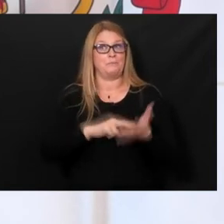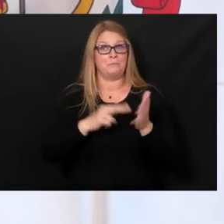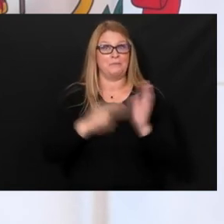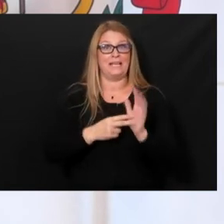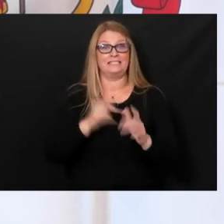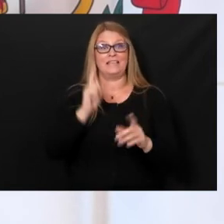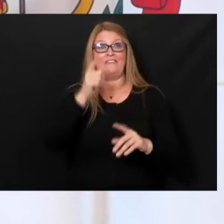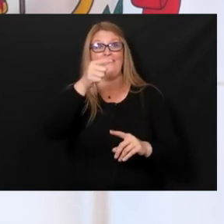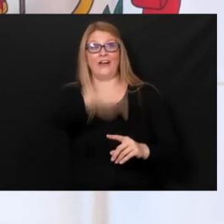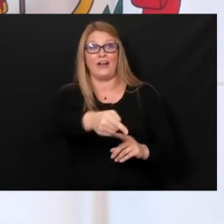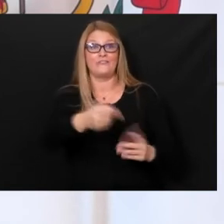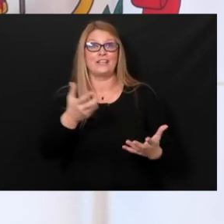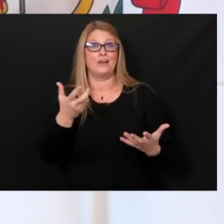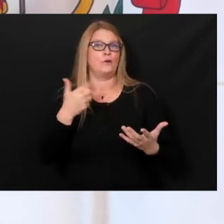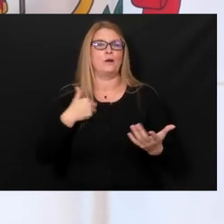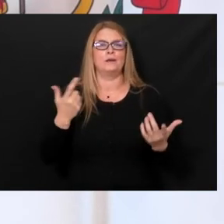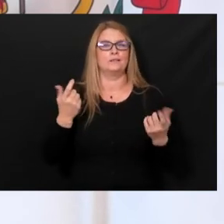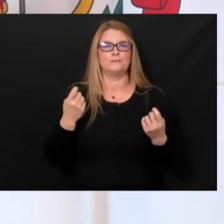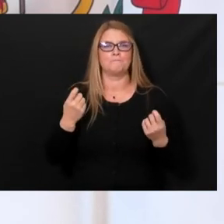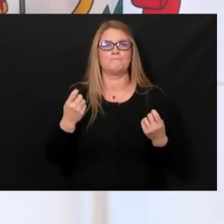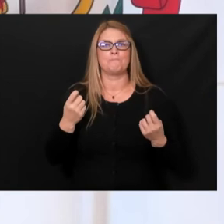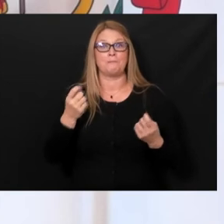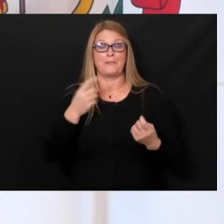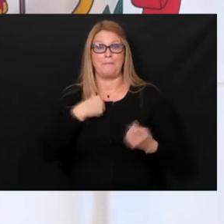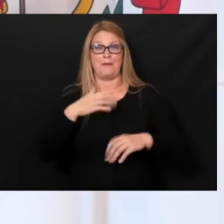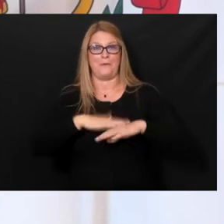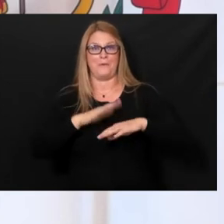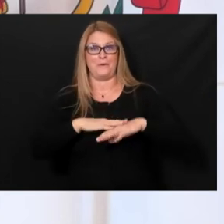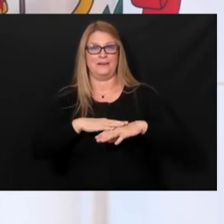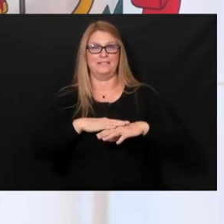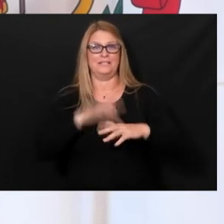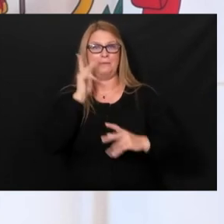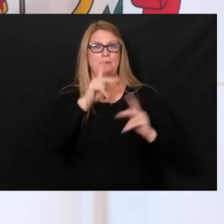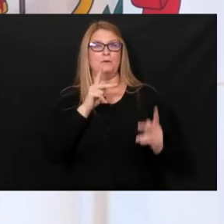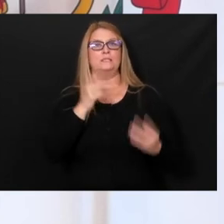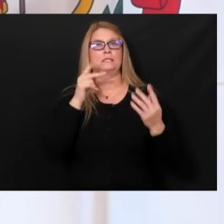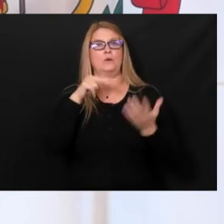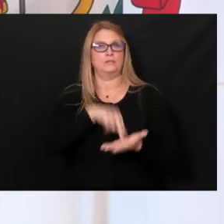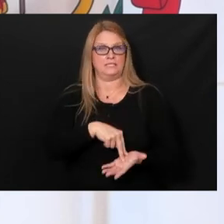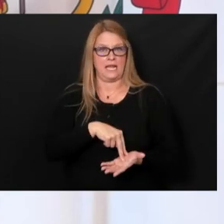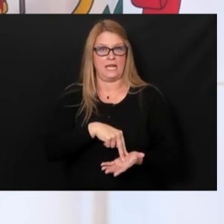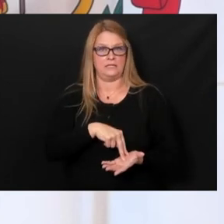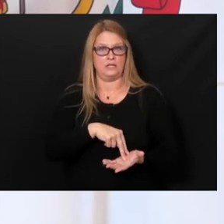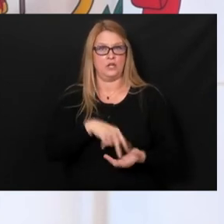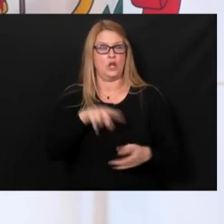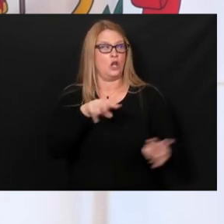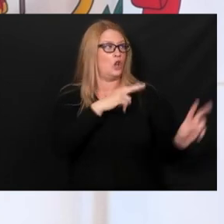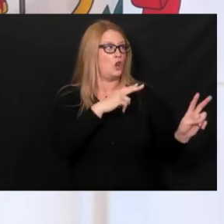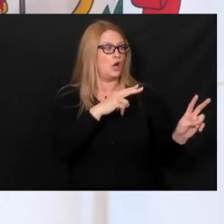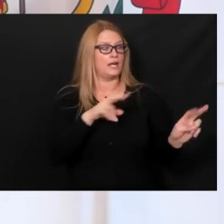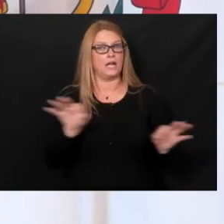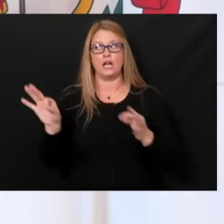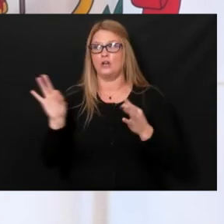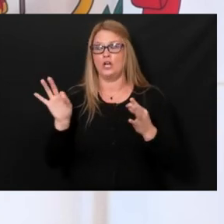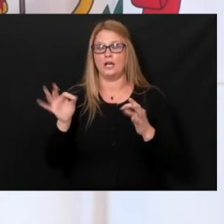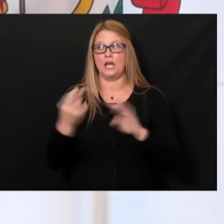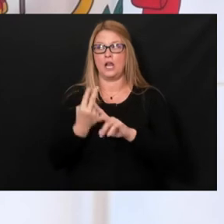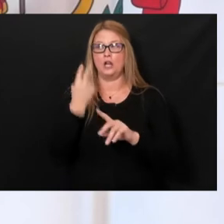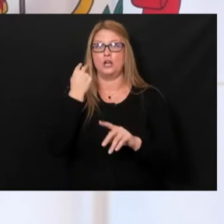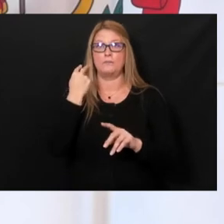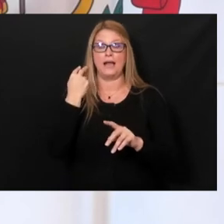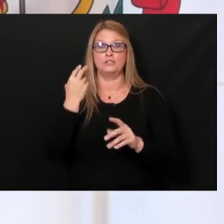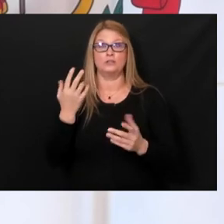feet away from you. And what I would tell everybody to do is stand still and look left and look right and look behind you,